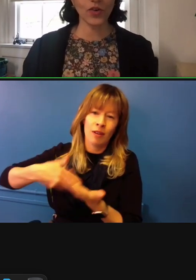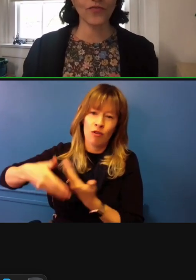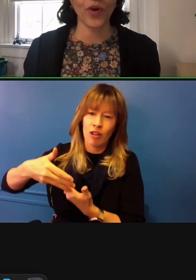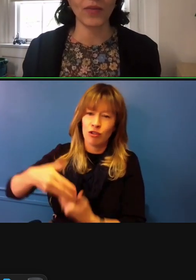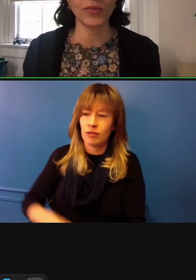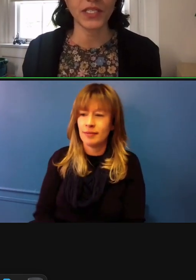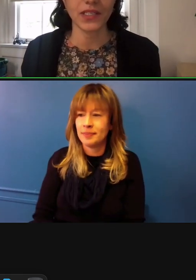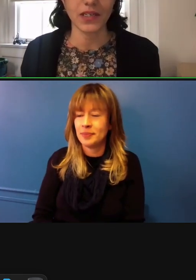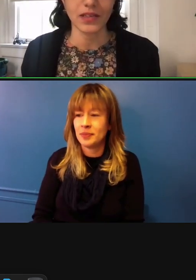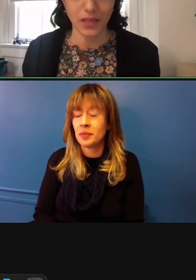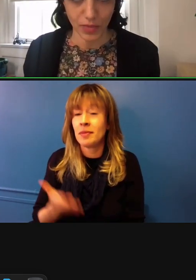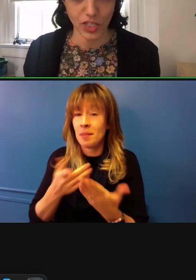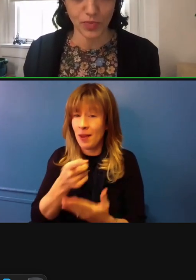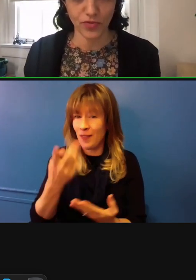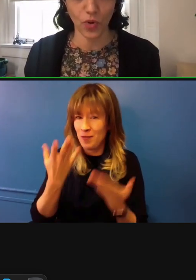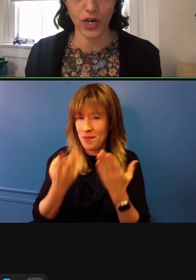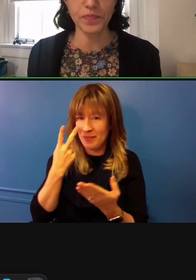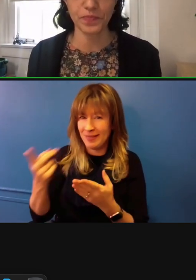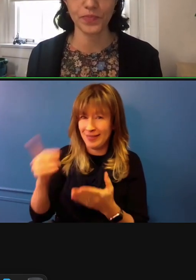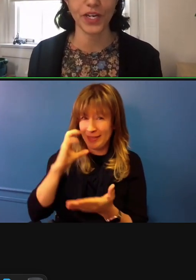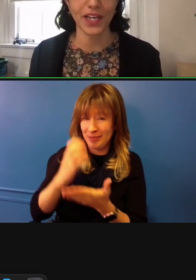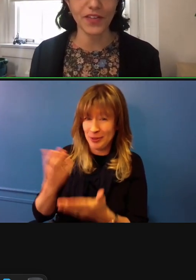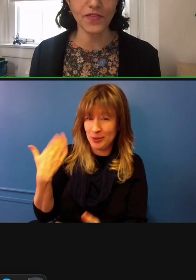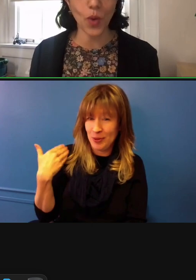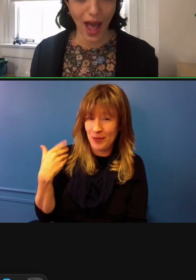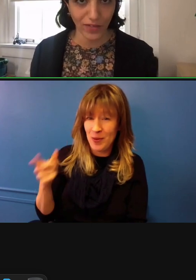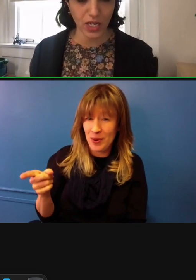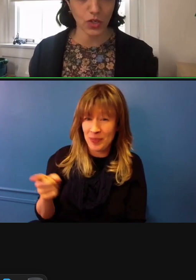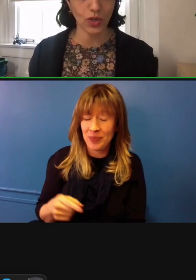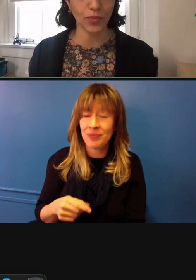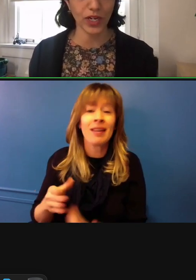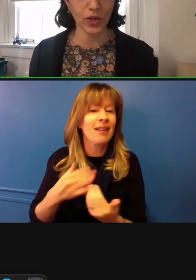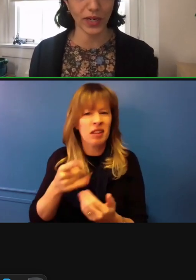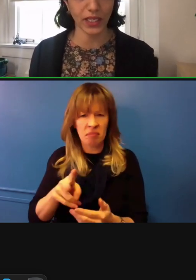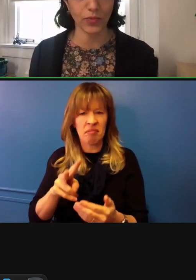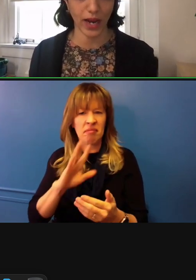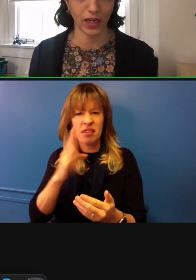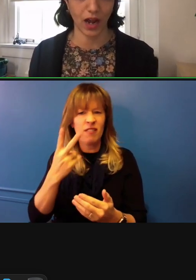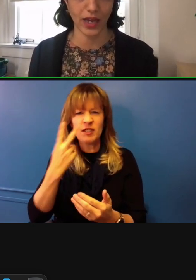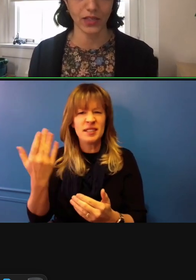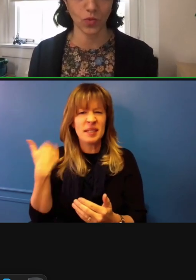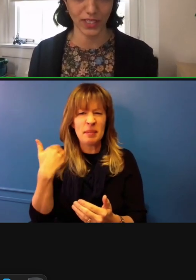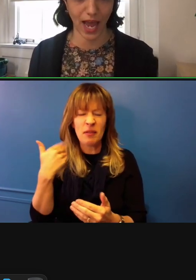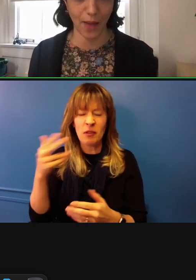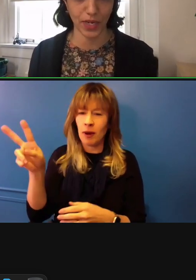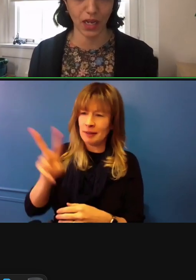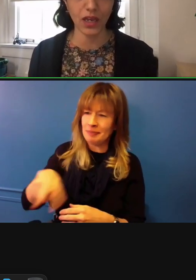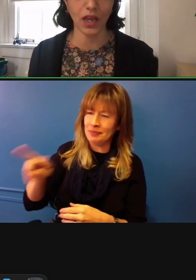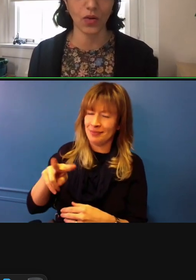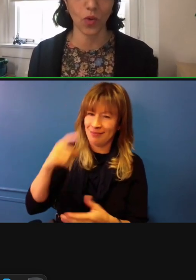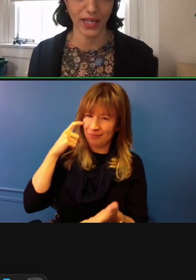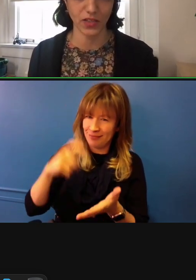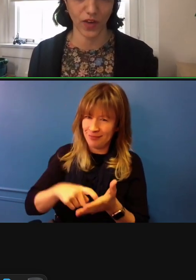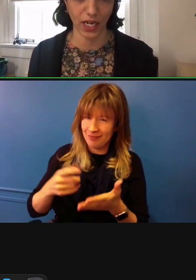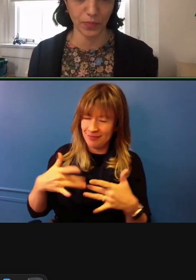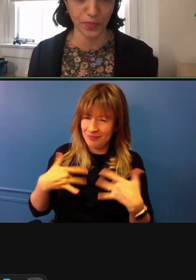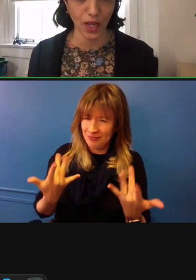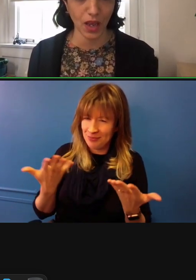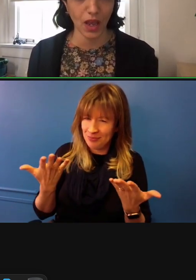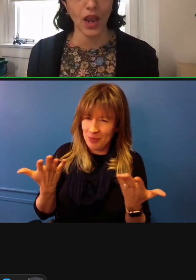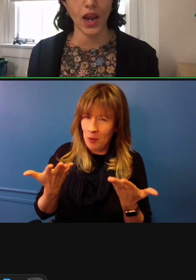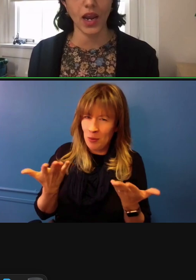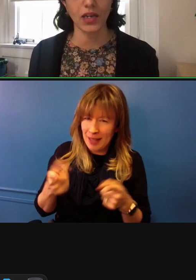So many of you have probably seen this image before, but even if you haven't, you can pretty quickly recognize what's happening and why it's